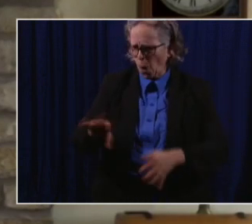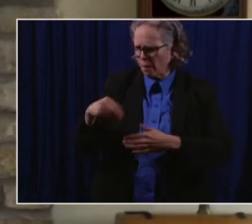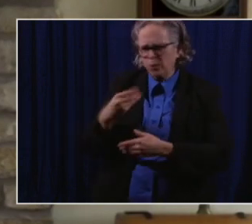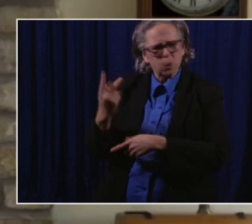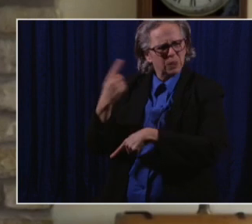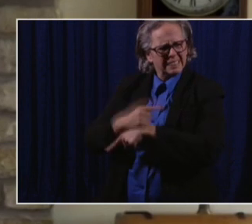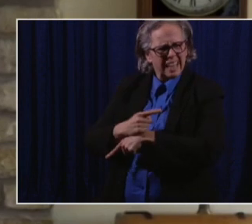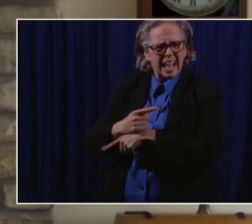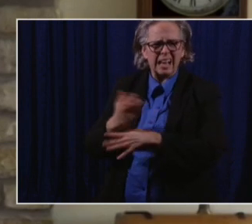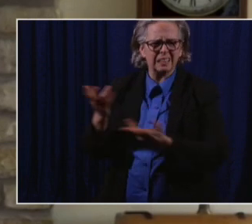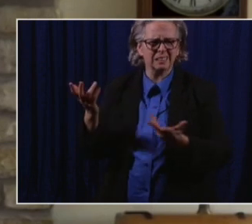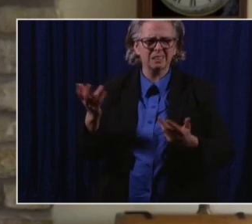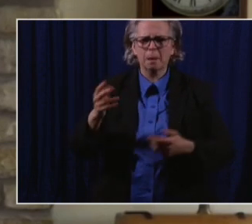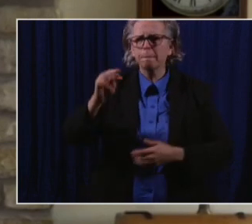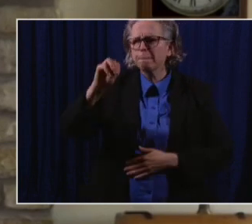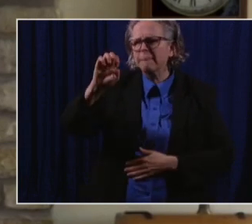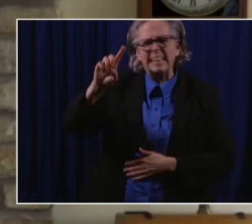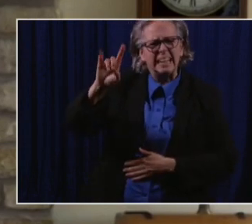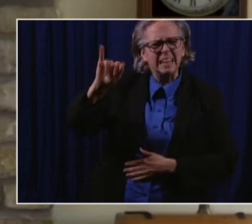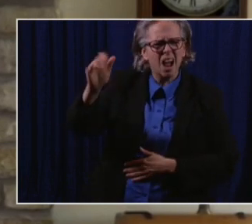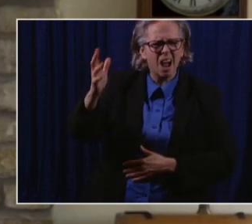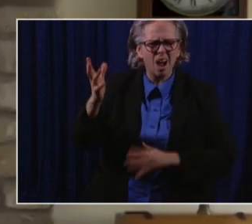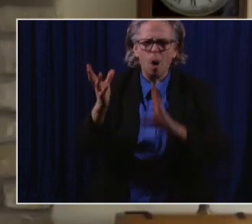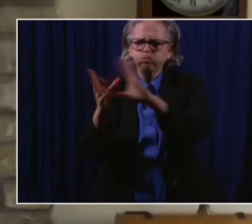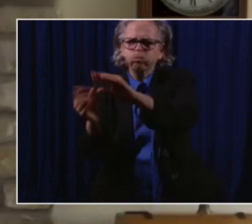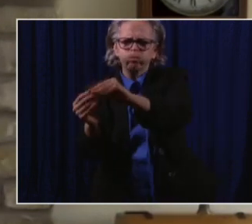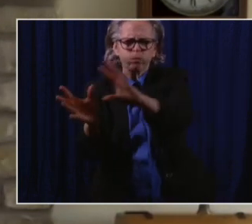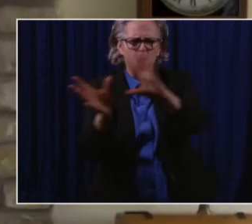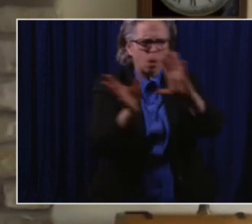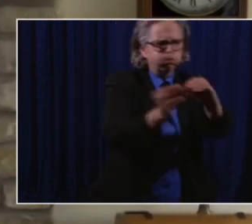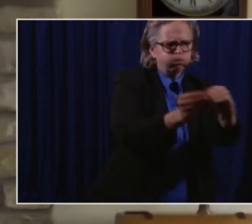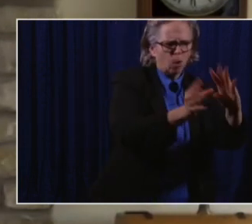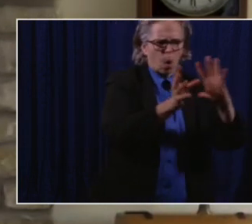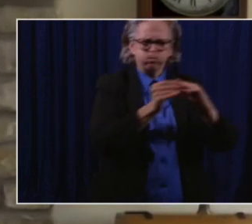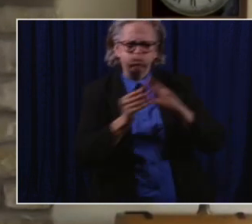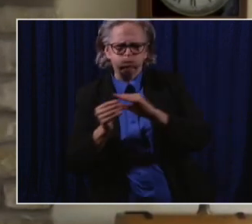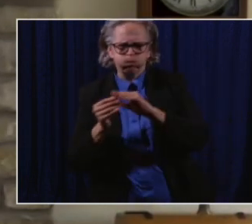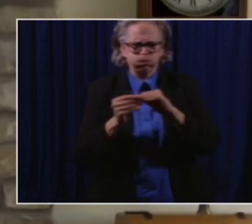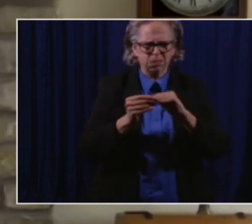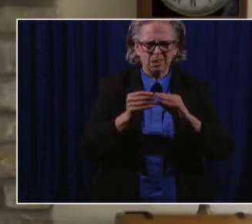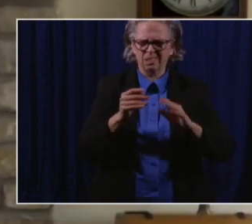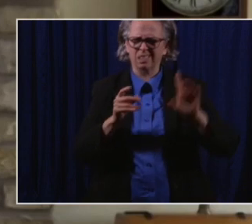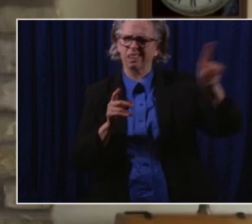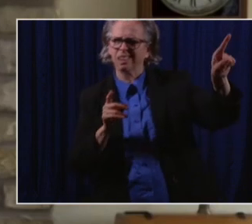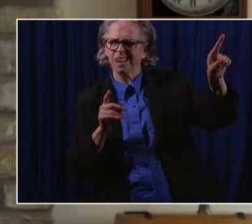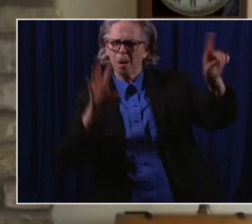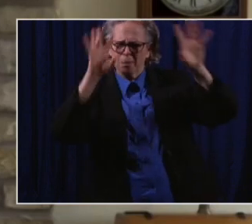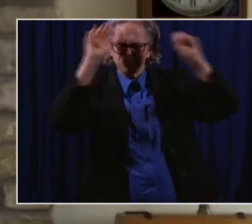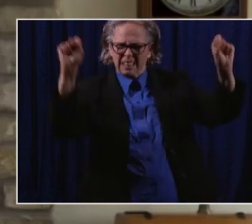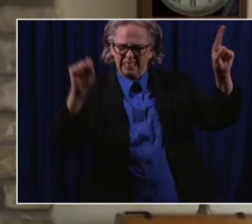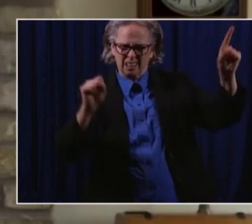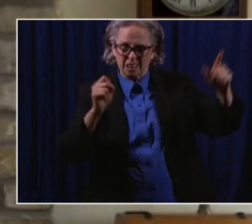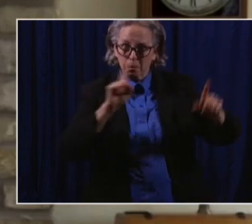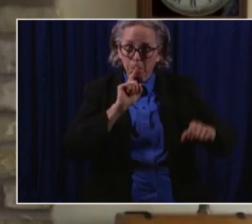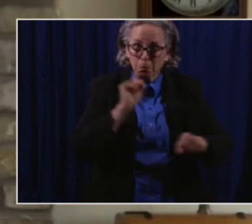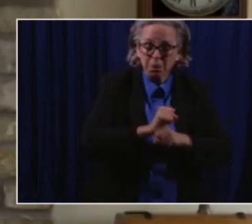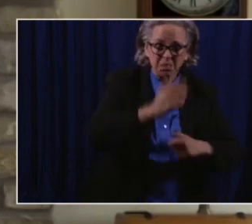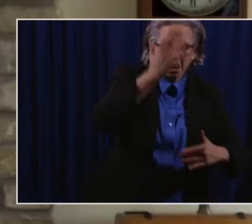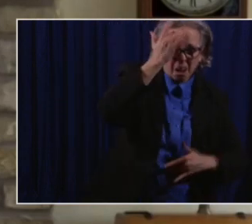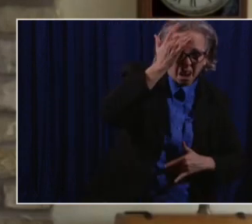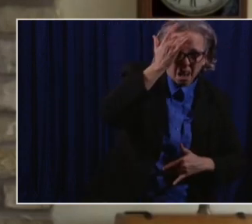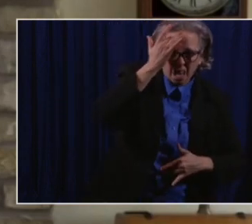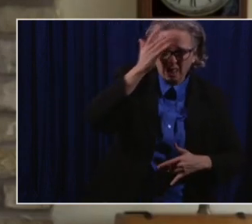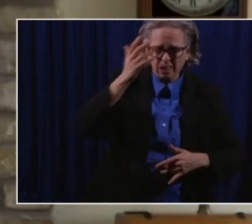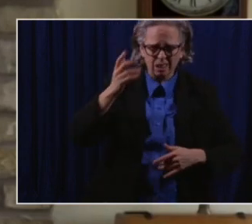raise a number of points and questions about the president's illness. Should the president have left Walter Reed